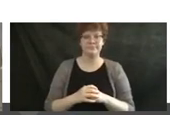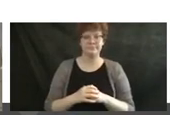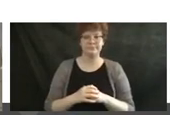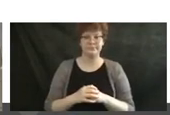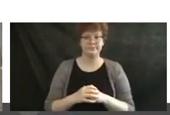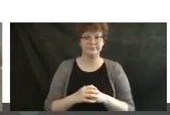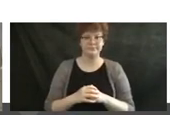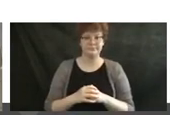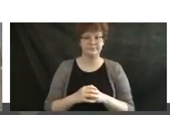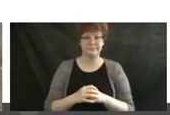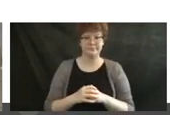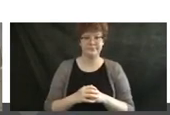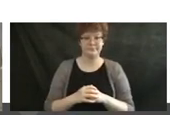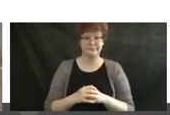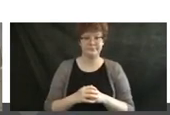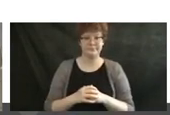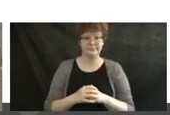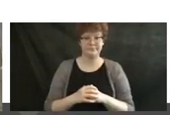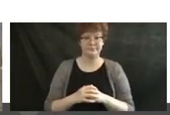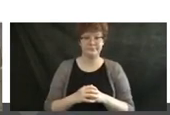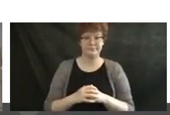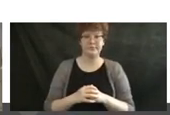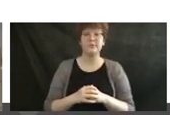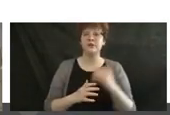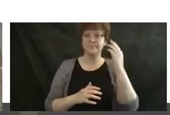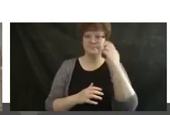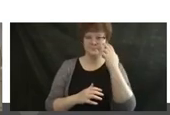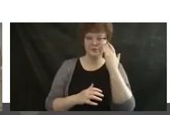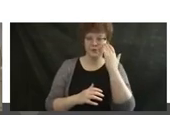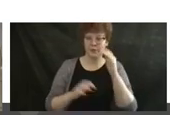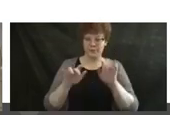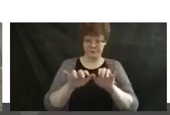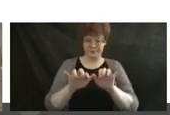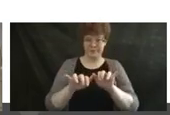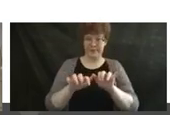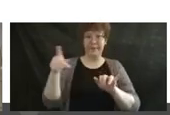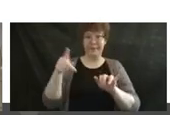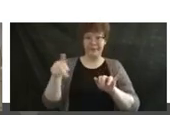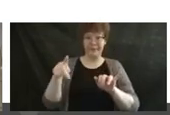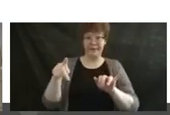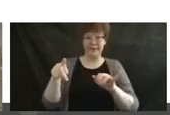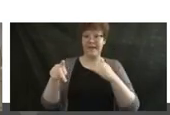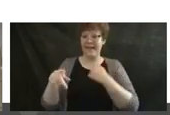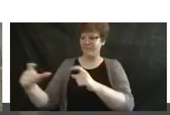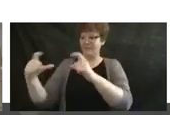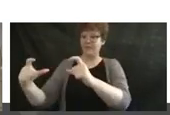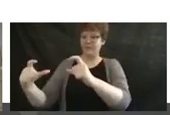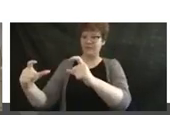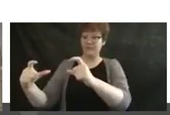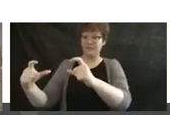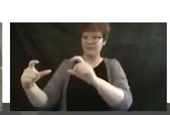the P key, there are two bracket keys. The right bracket key enlarges it, the left bracket key reduces the size